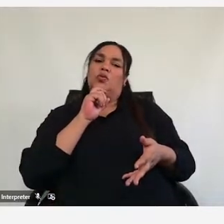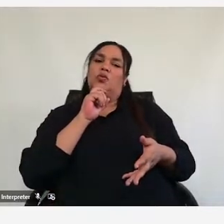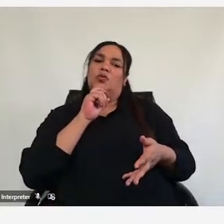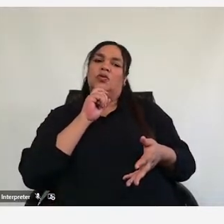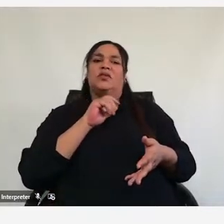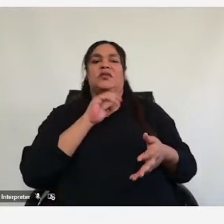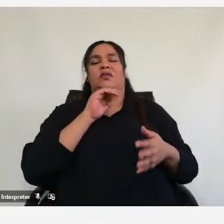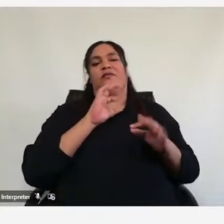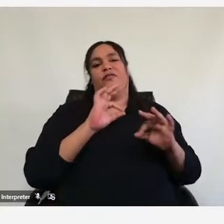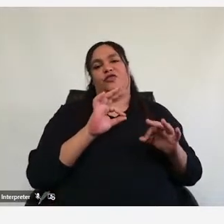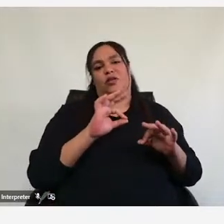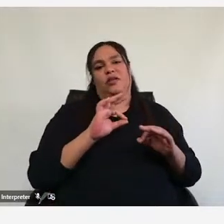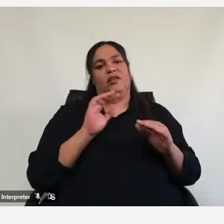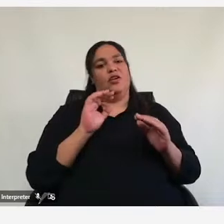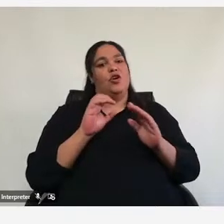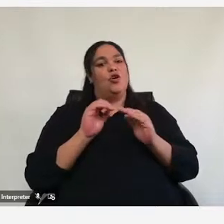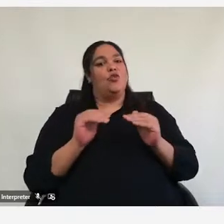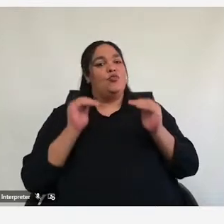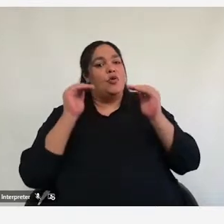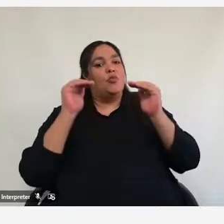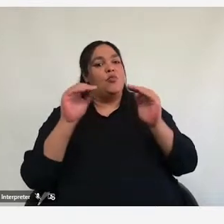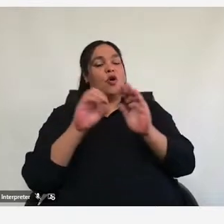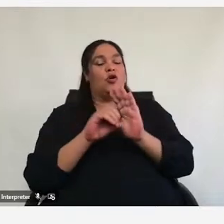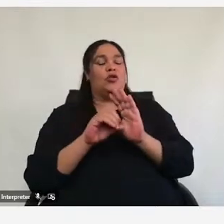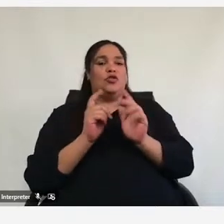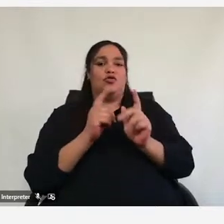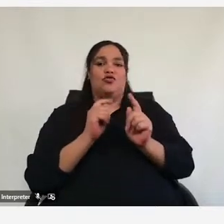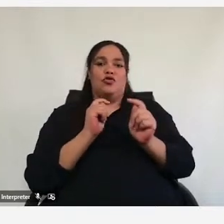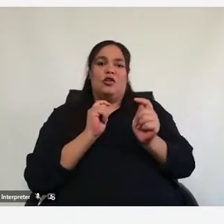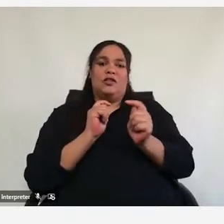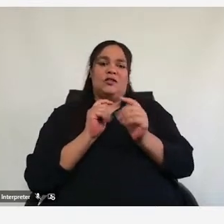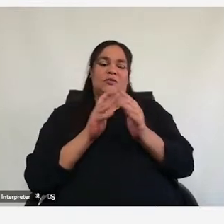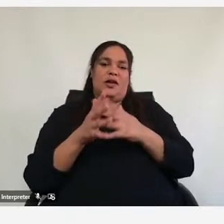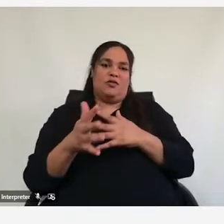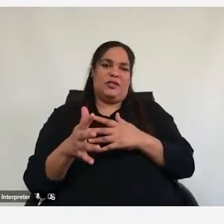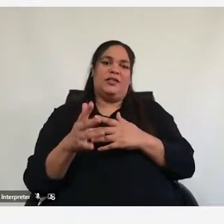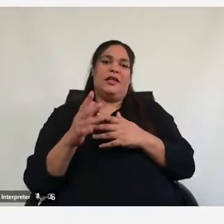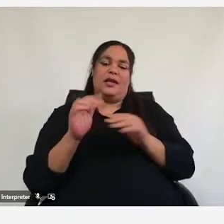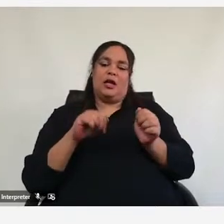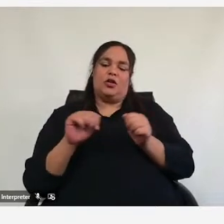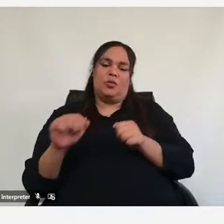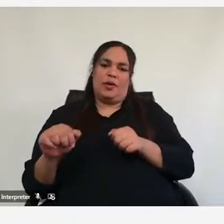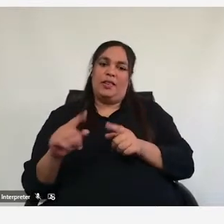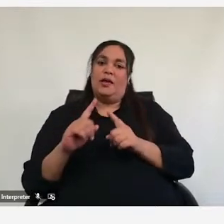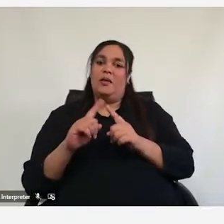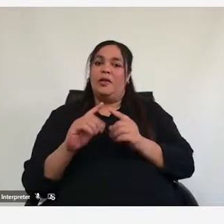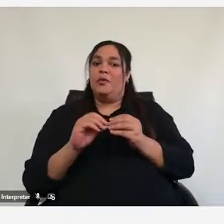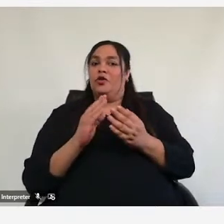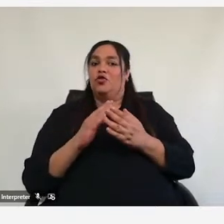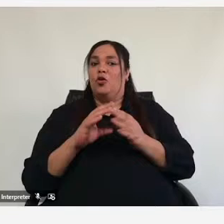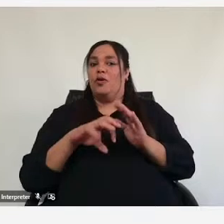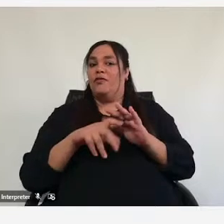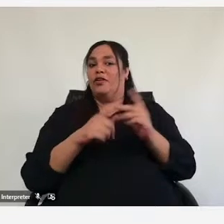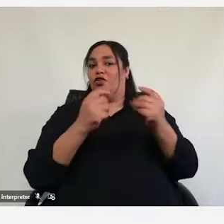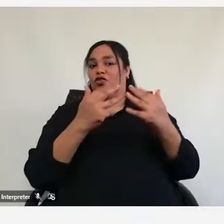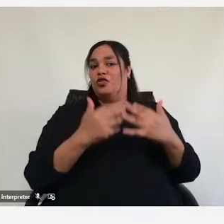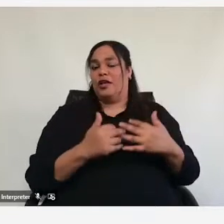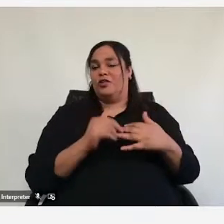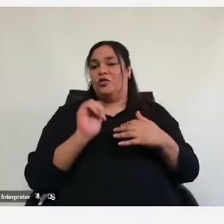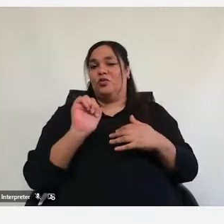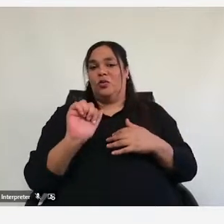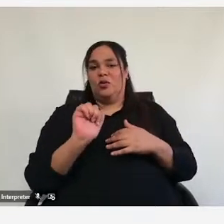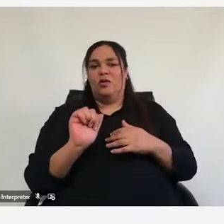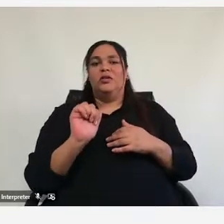efficiently. Promote transparency and accountability. Ensure that the provincial treasury's operations